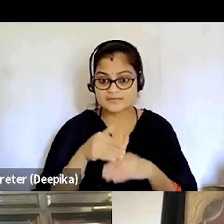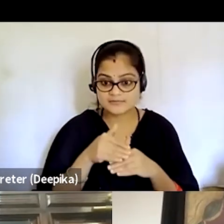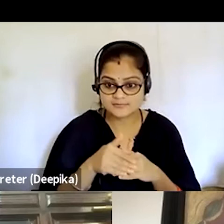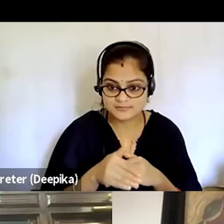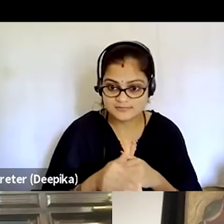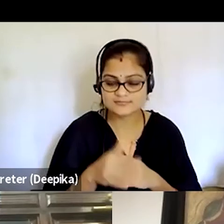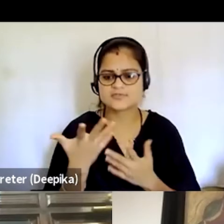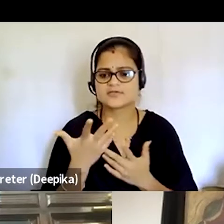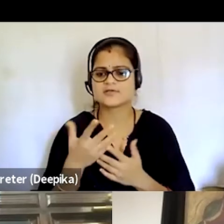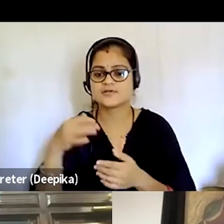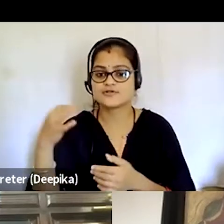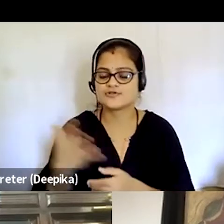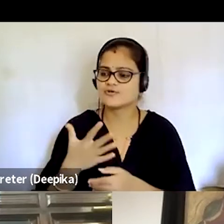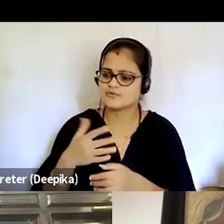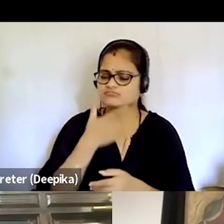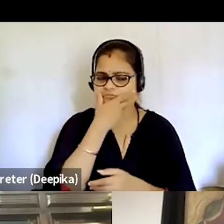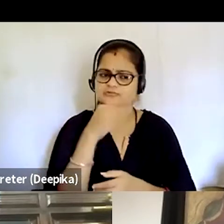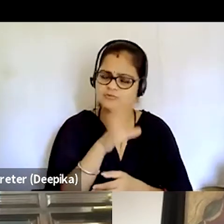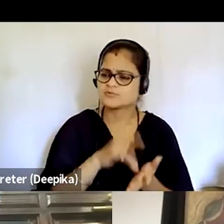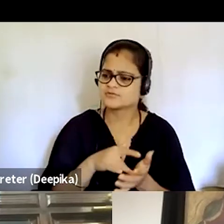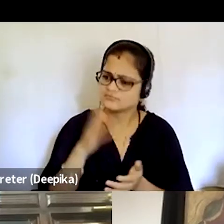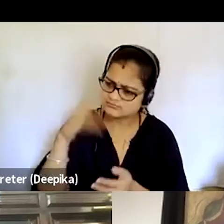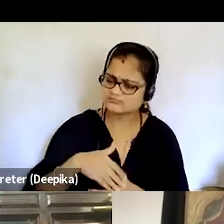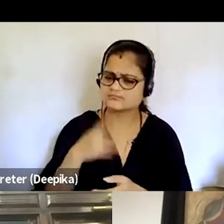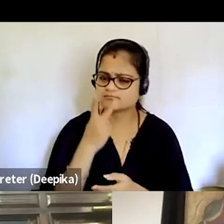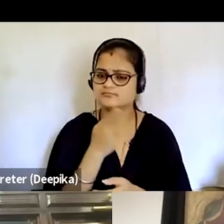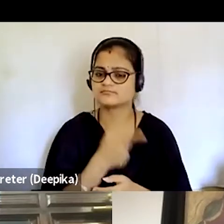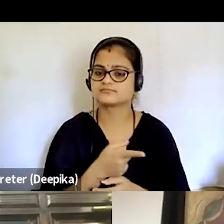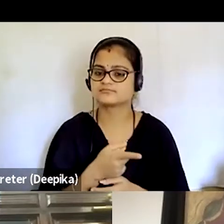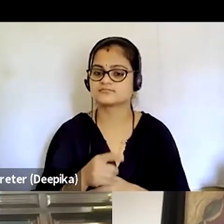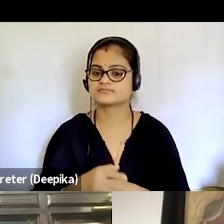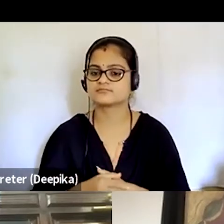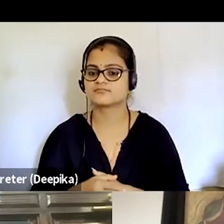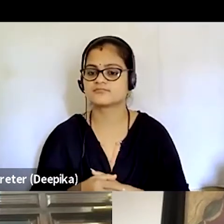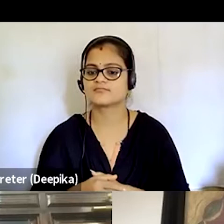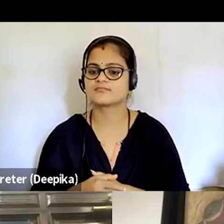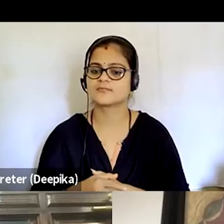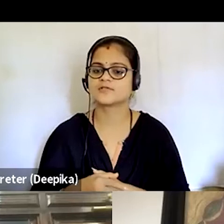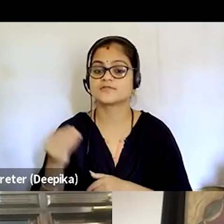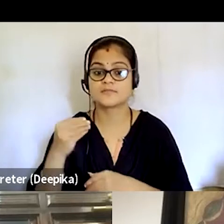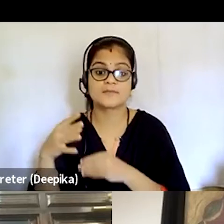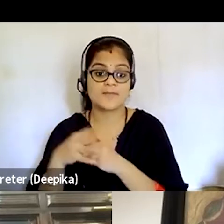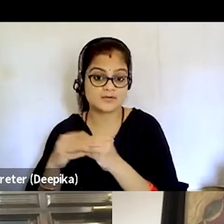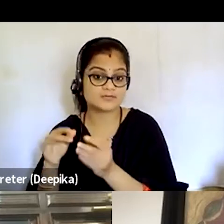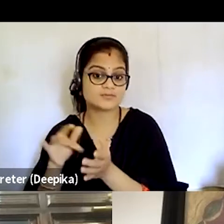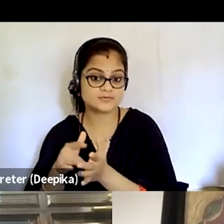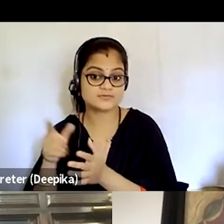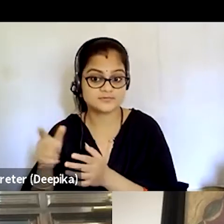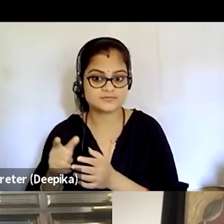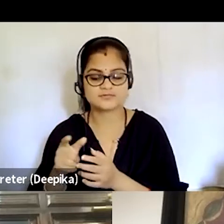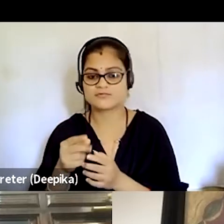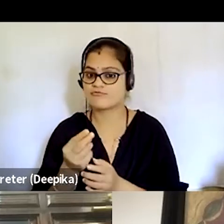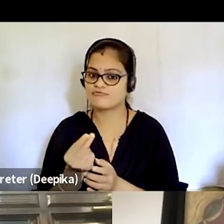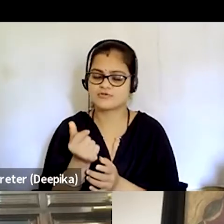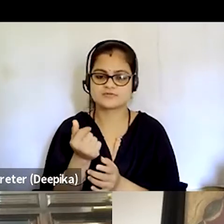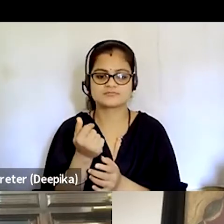this beautiful new place. Come check out the place. So, and as is always the case in Bangalore, things spread by word